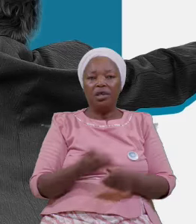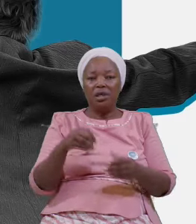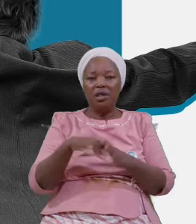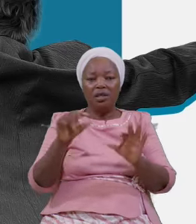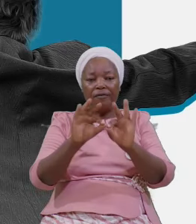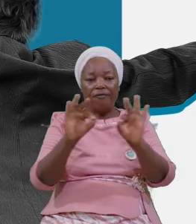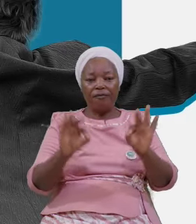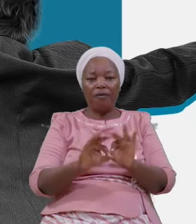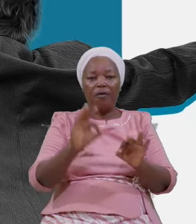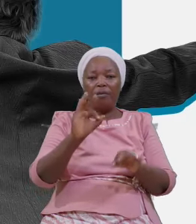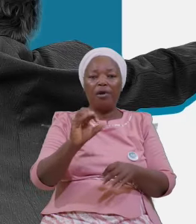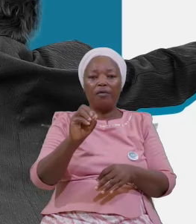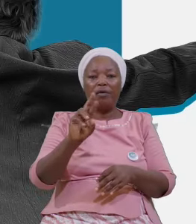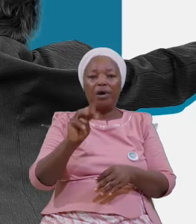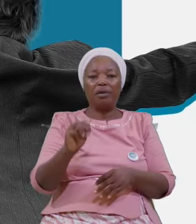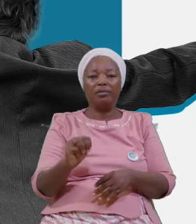link.